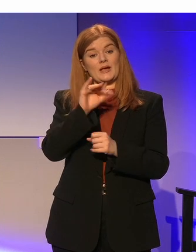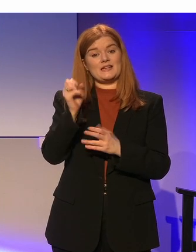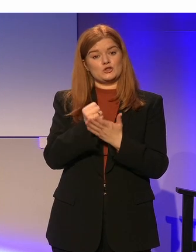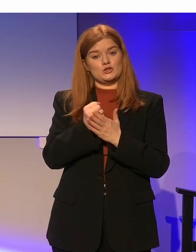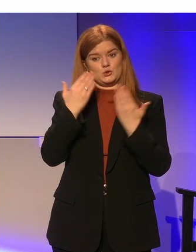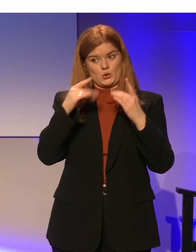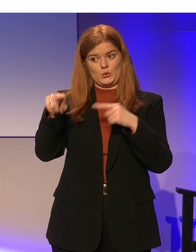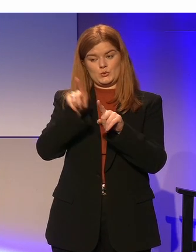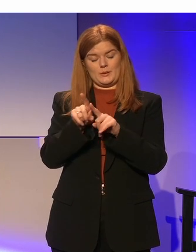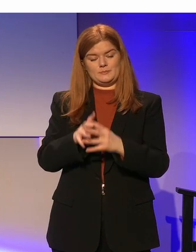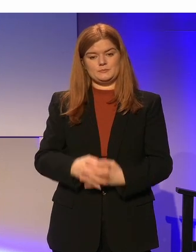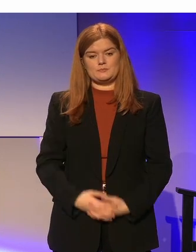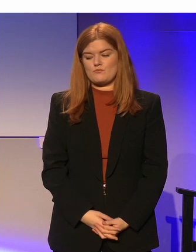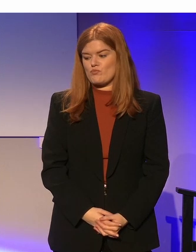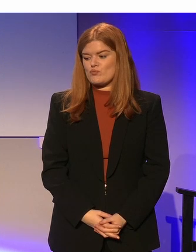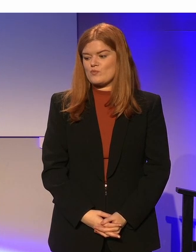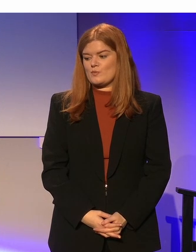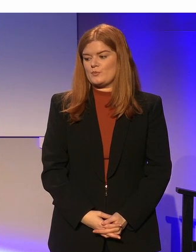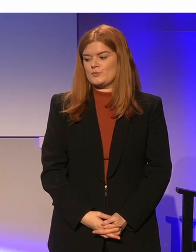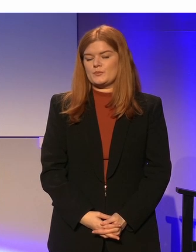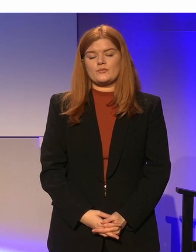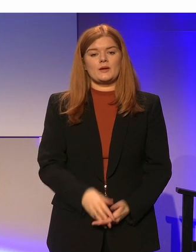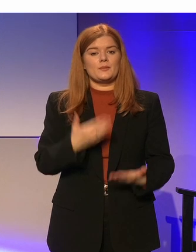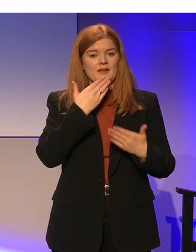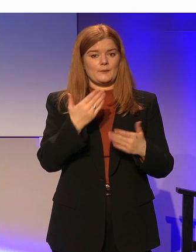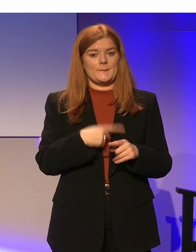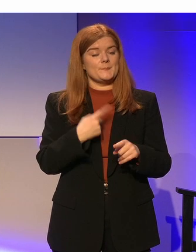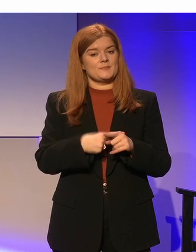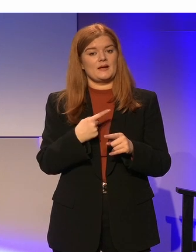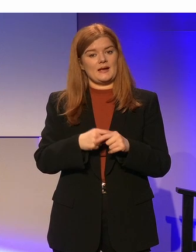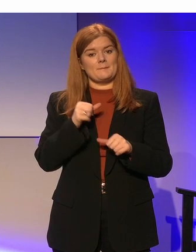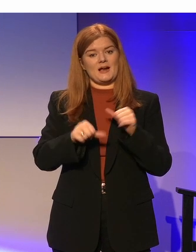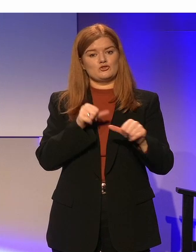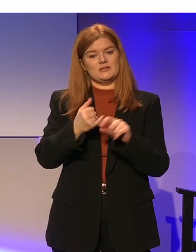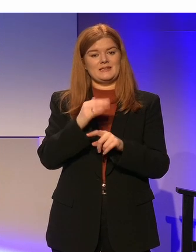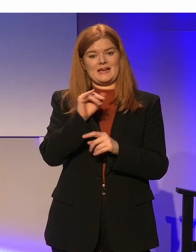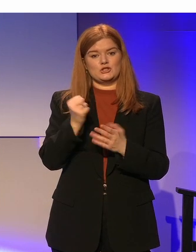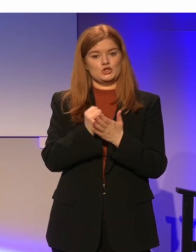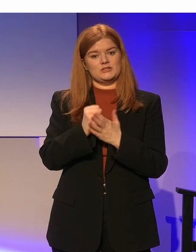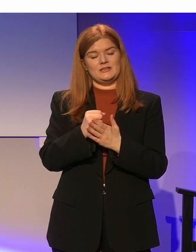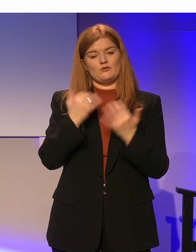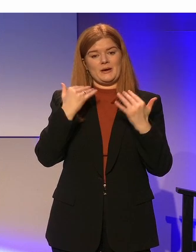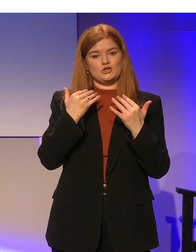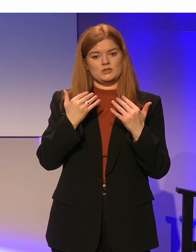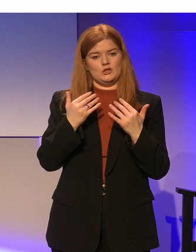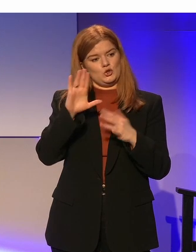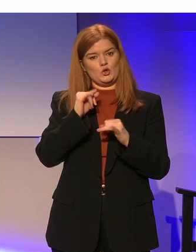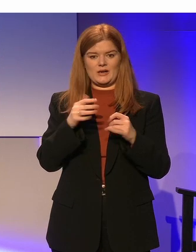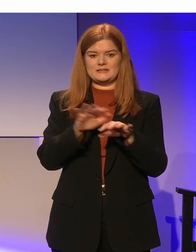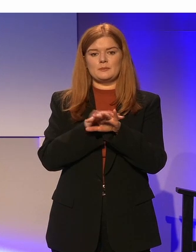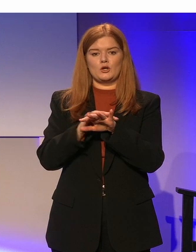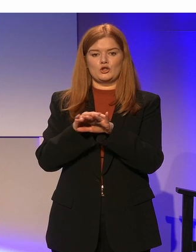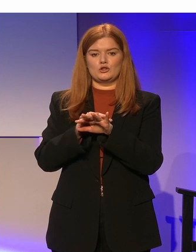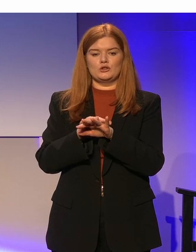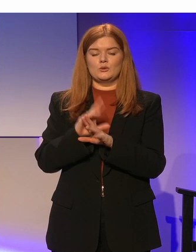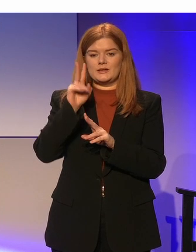studies to share with you too. Thanks, Debs. Again, the pattern in the case study data seems to be quite